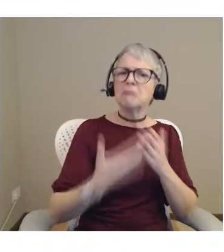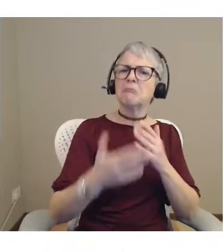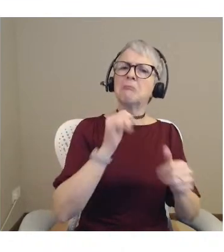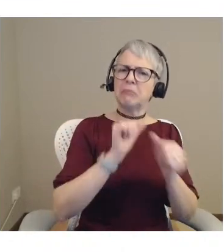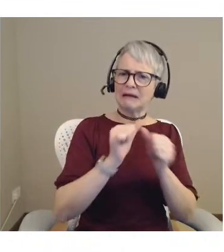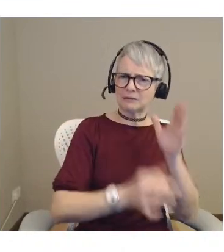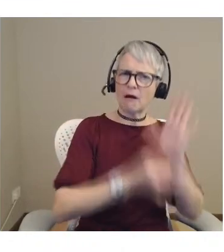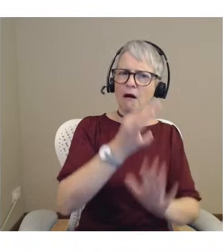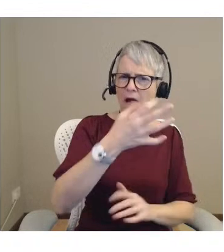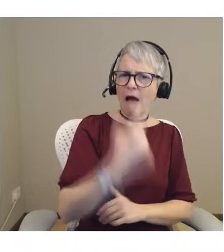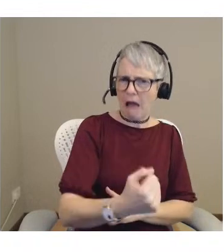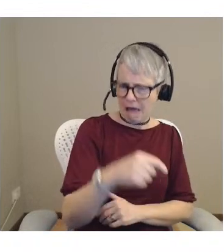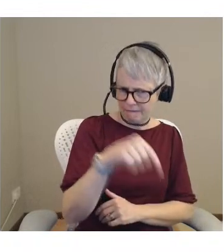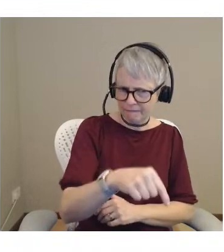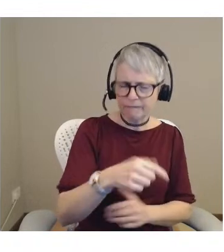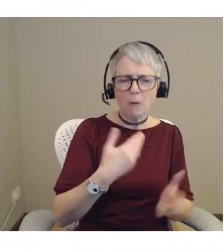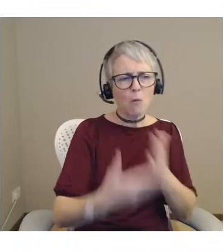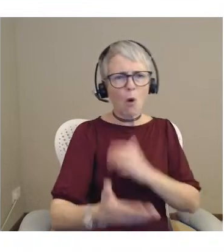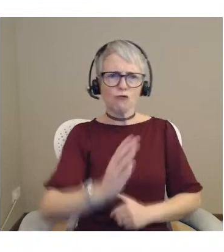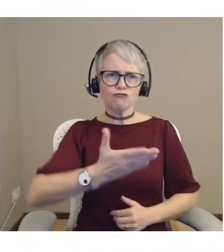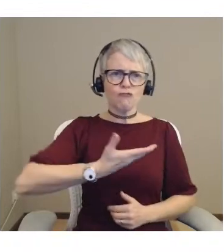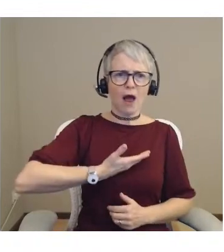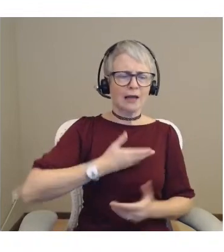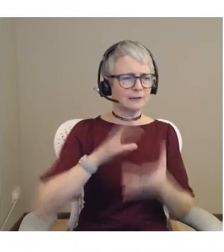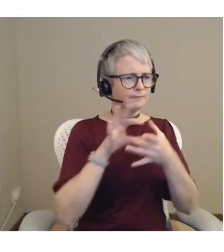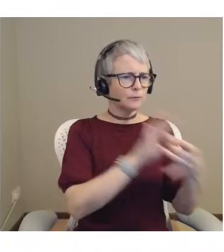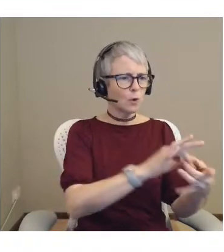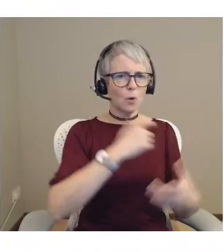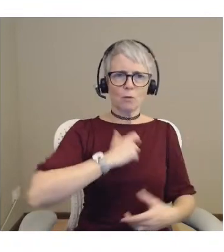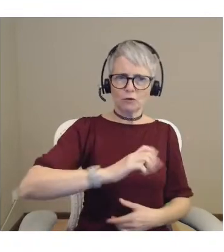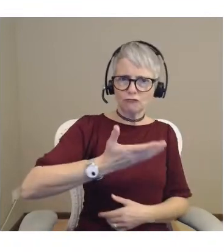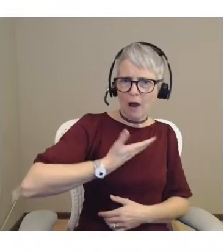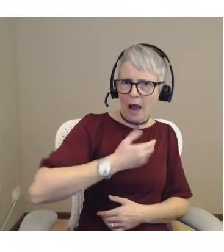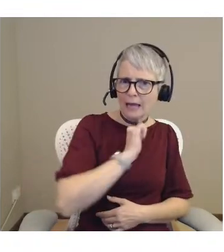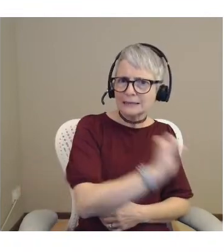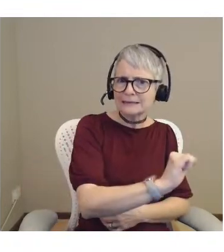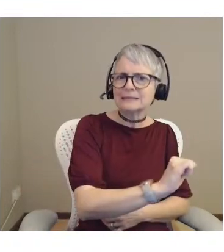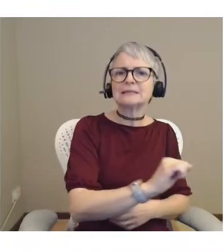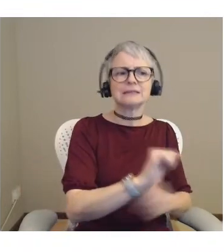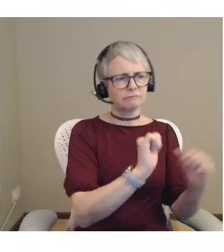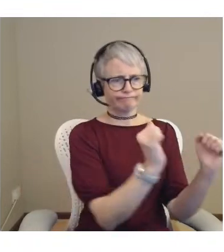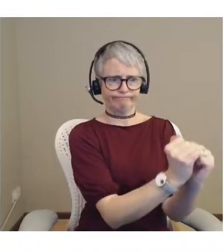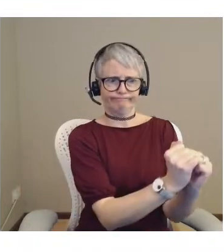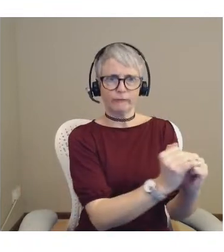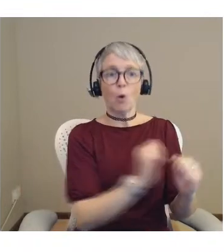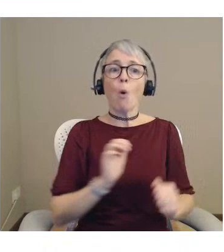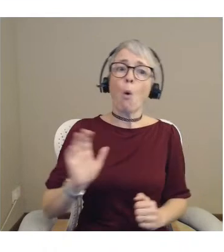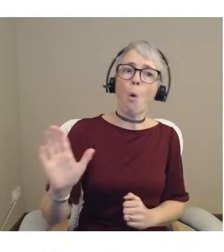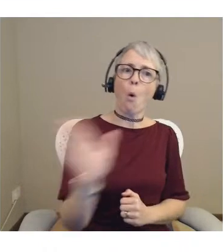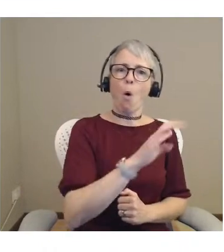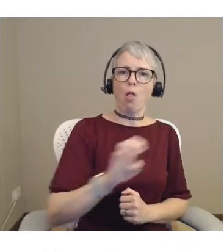Disabilities, this human rights convention that has been ratified not only by all member states of